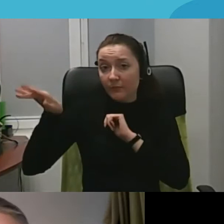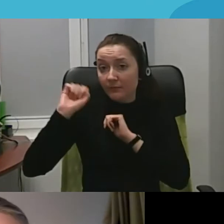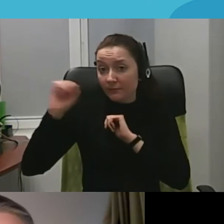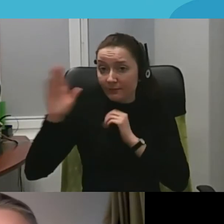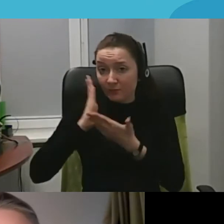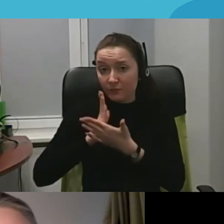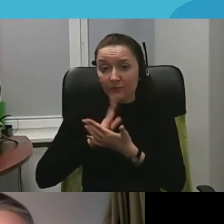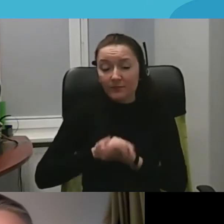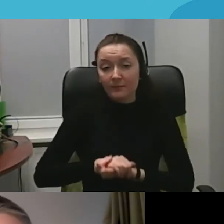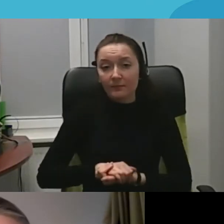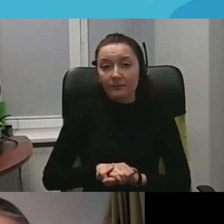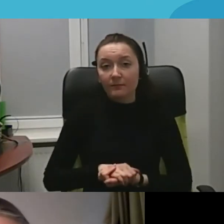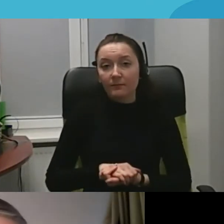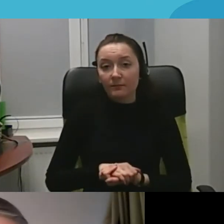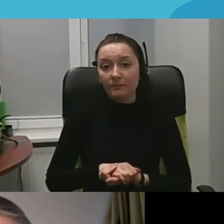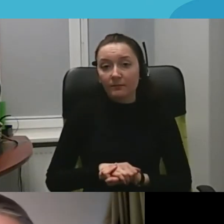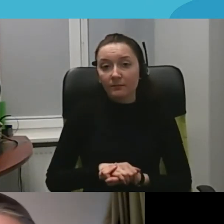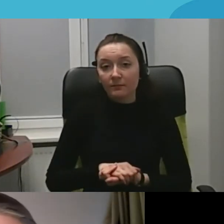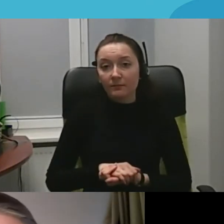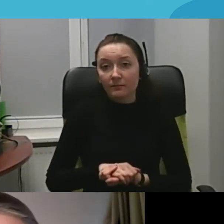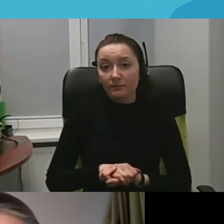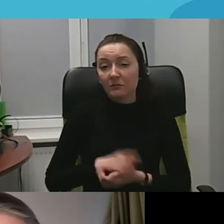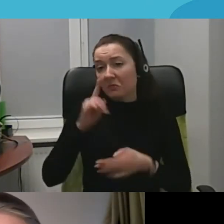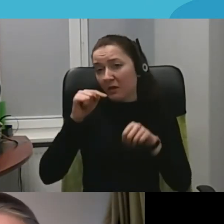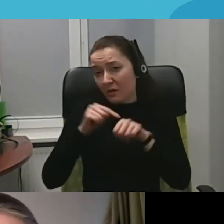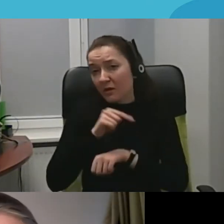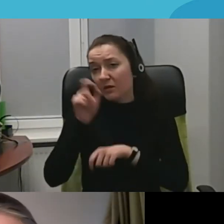committing suicide. And so he thanked me after his sentence was lifted.